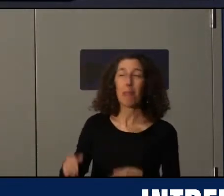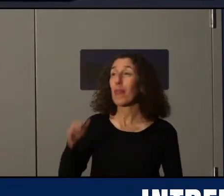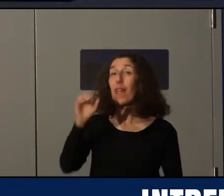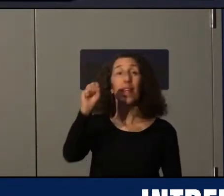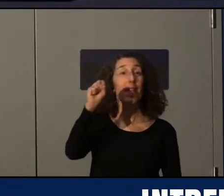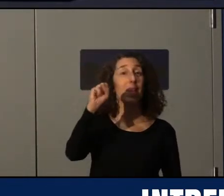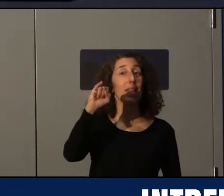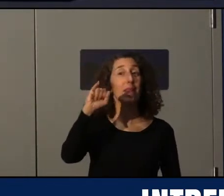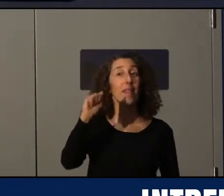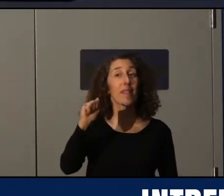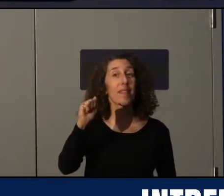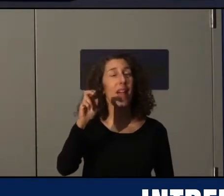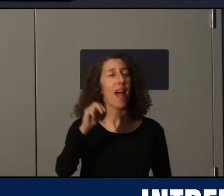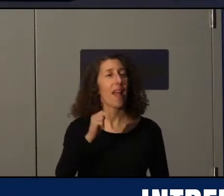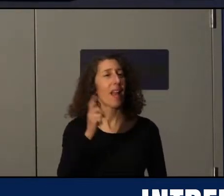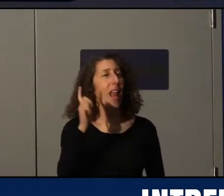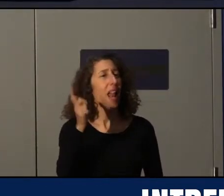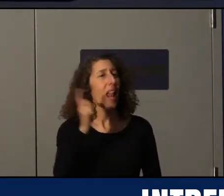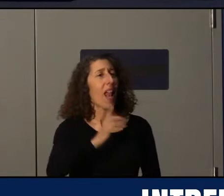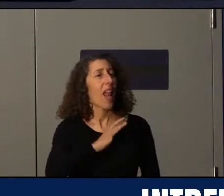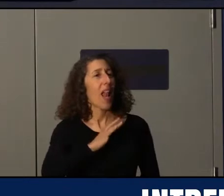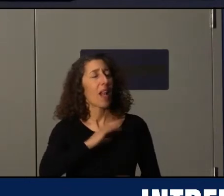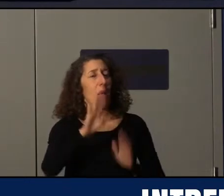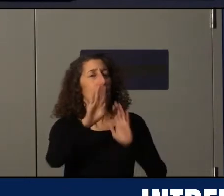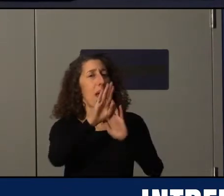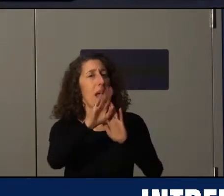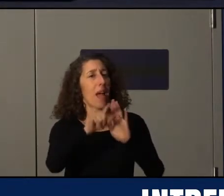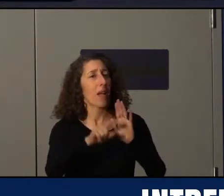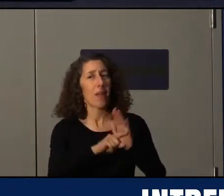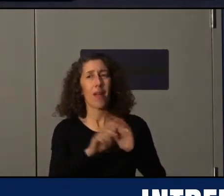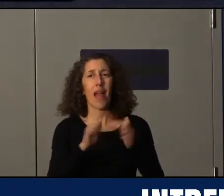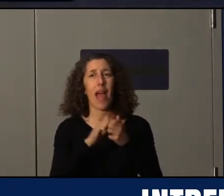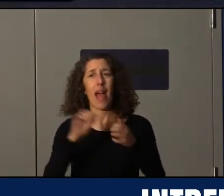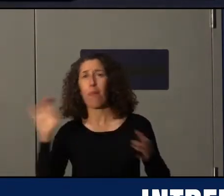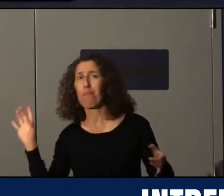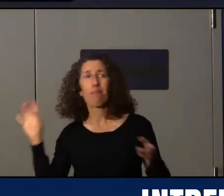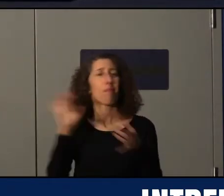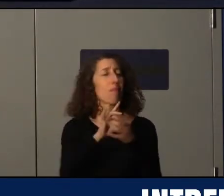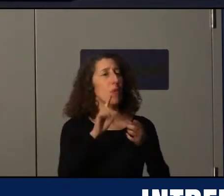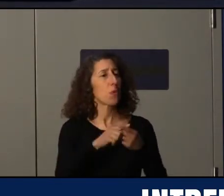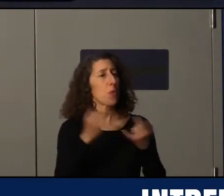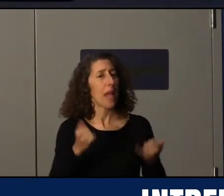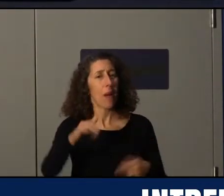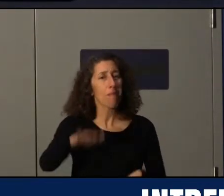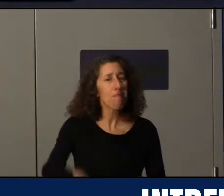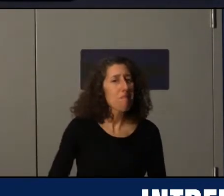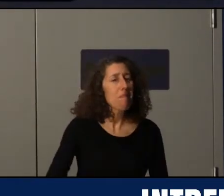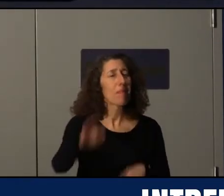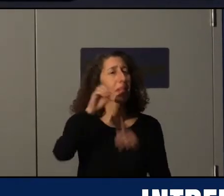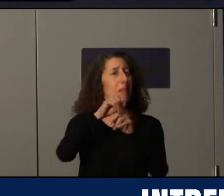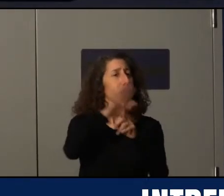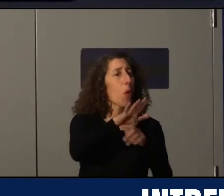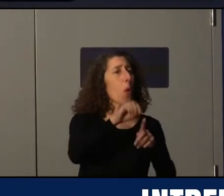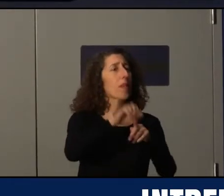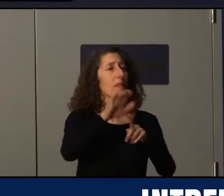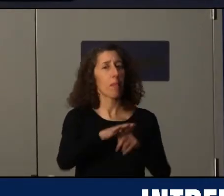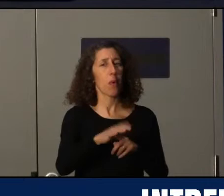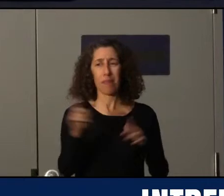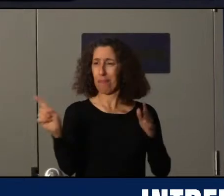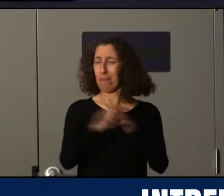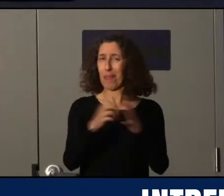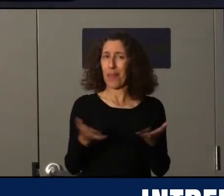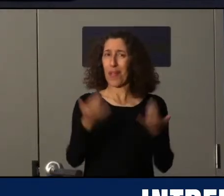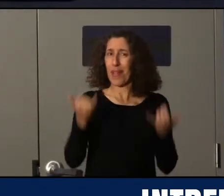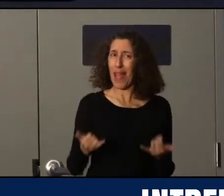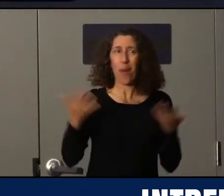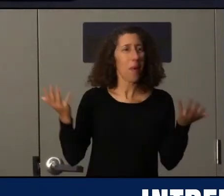little bit in your video, but tell us more about that and how art played a huge role in that. I was chasing space my entire